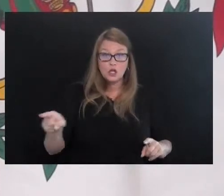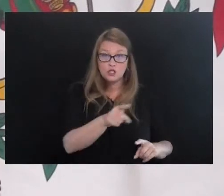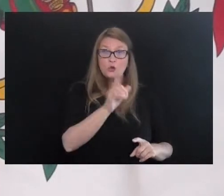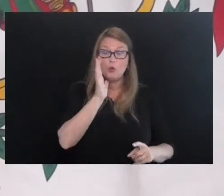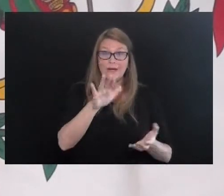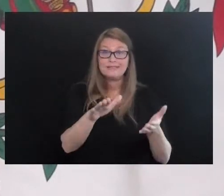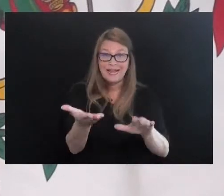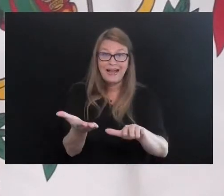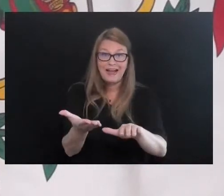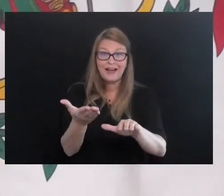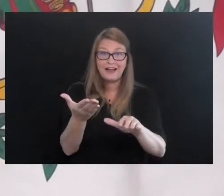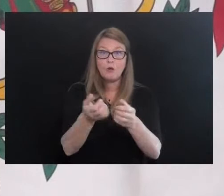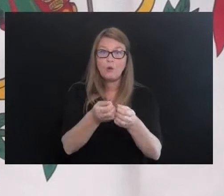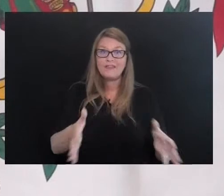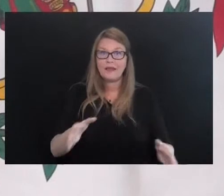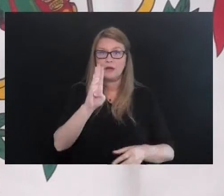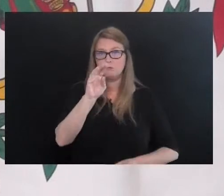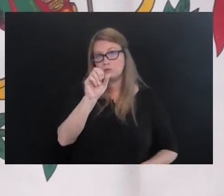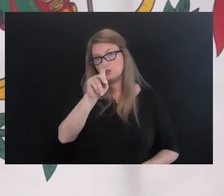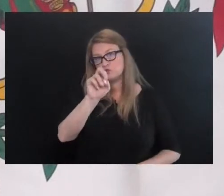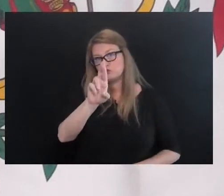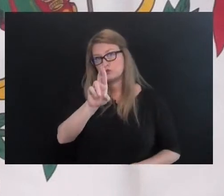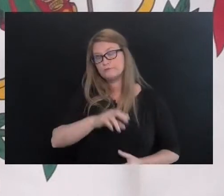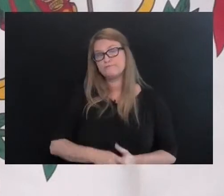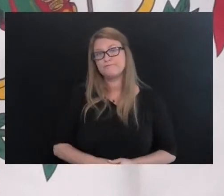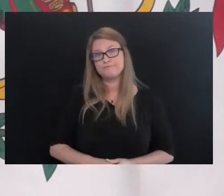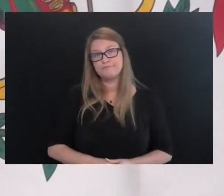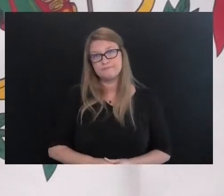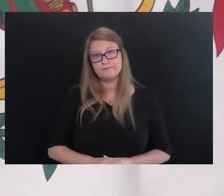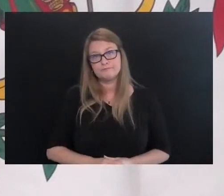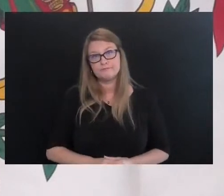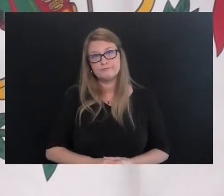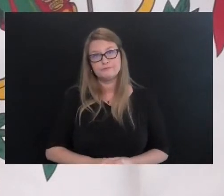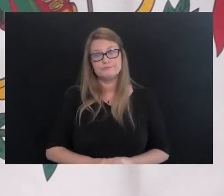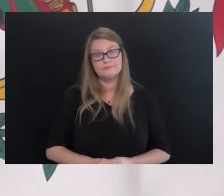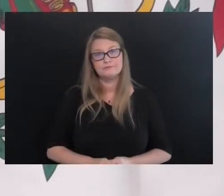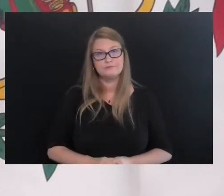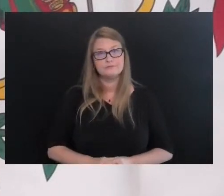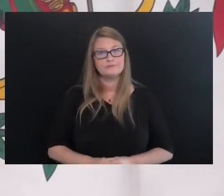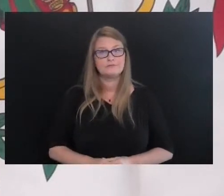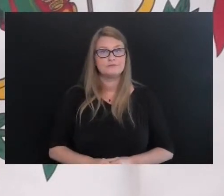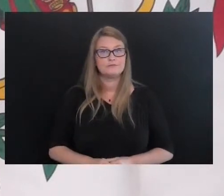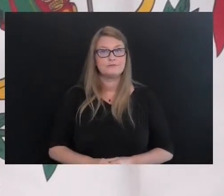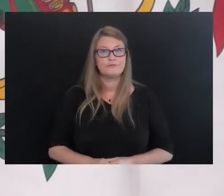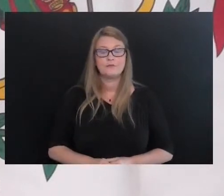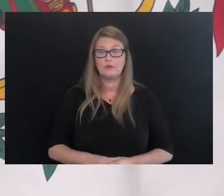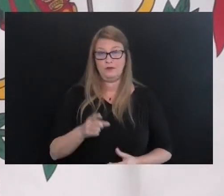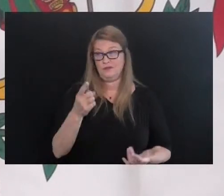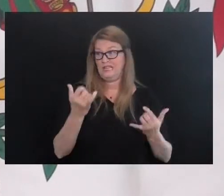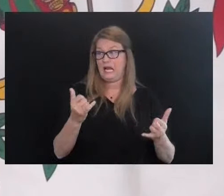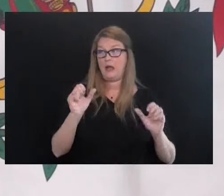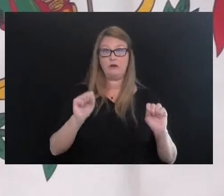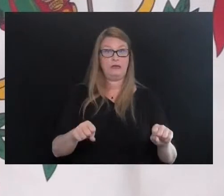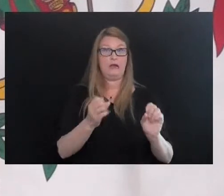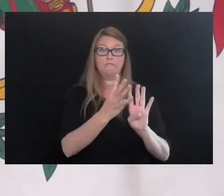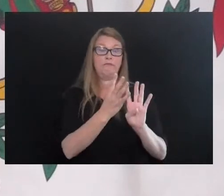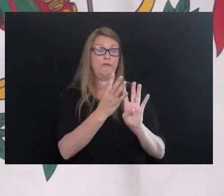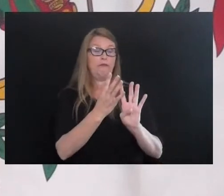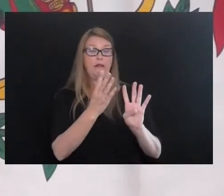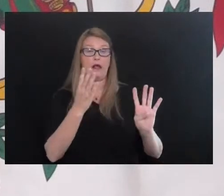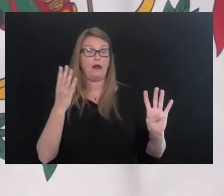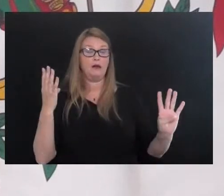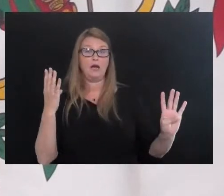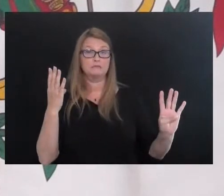die. That's all there is to it. Any way you cut it, you just might as well line up, a bunch more of you are going to